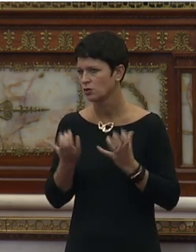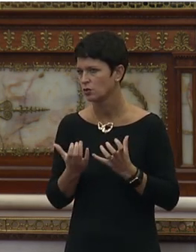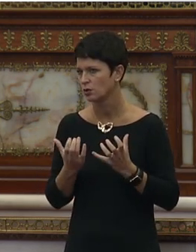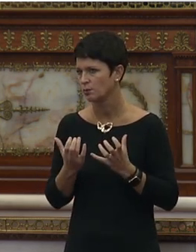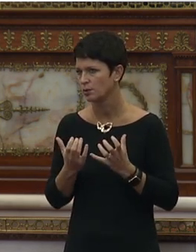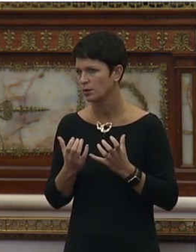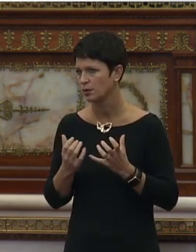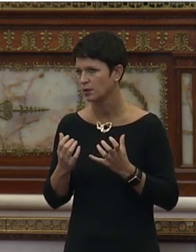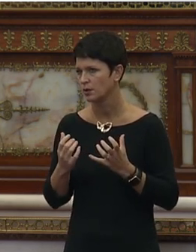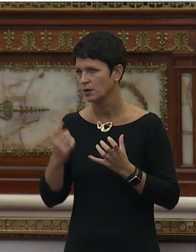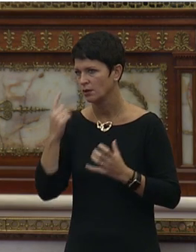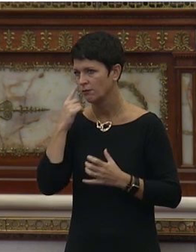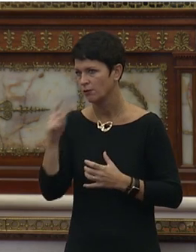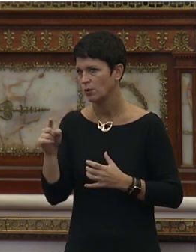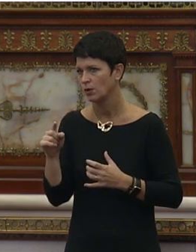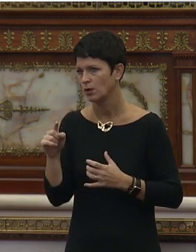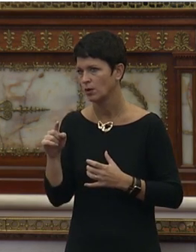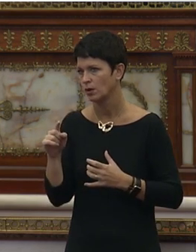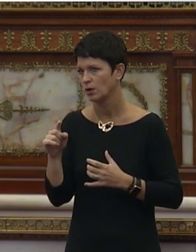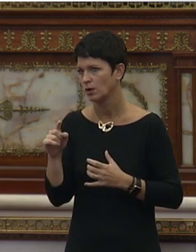than PMB,